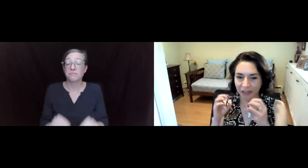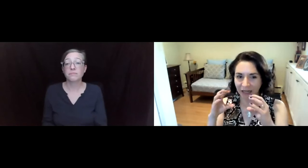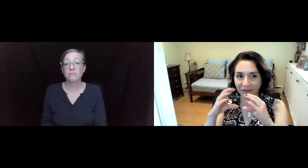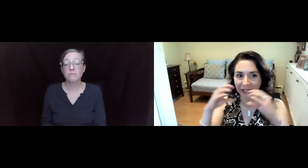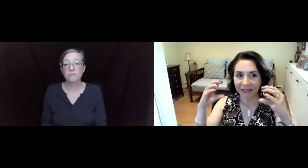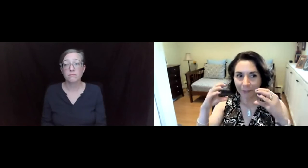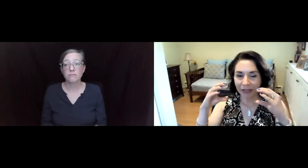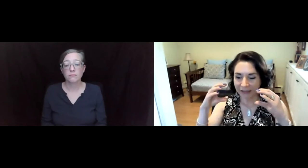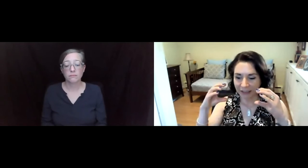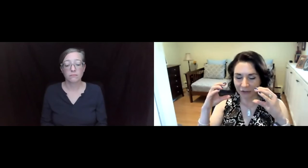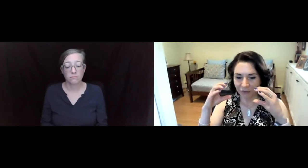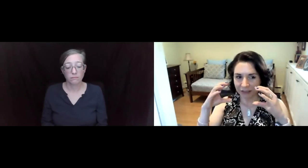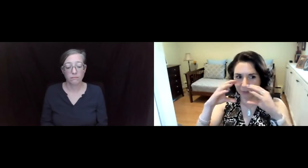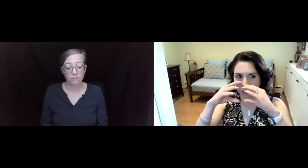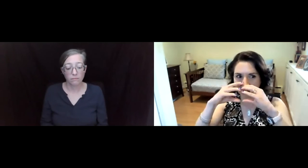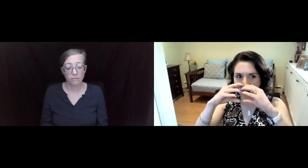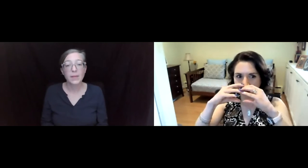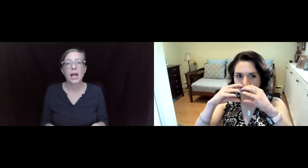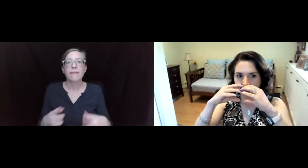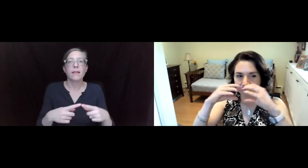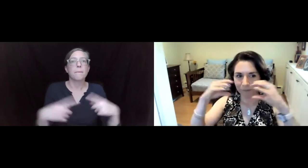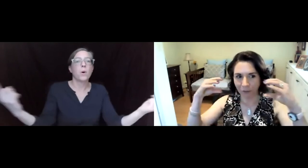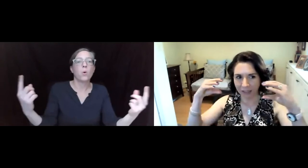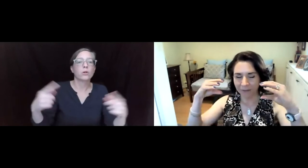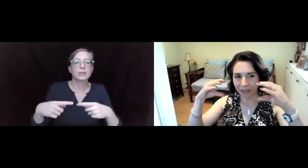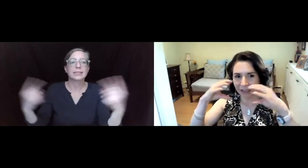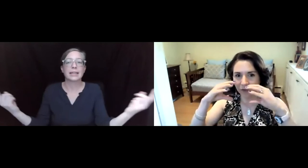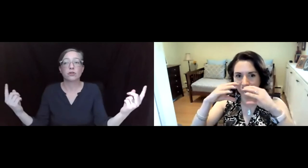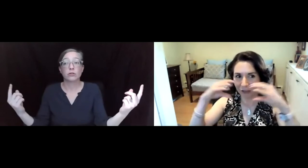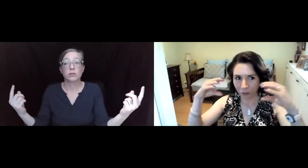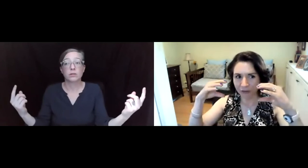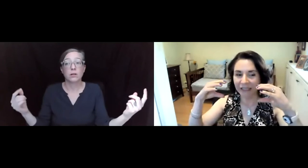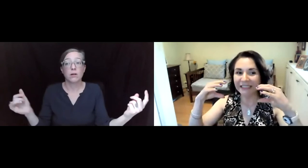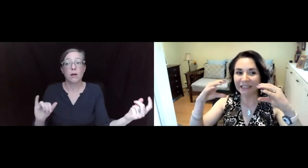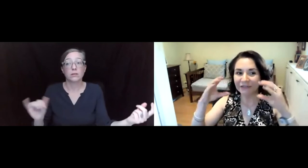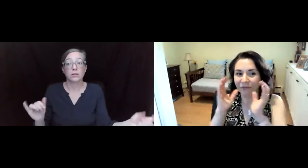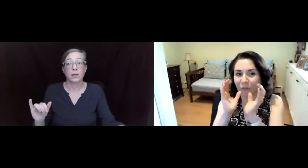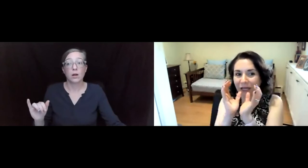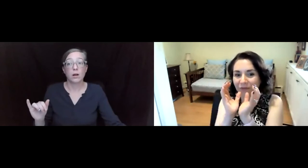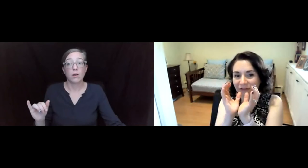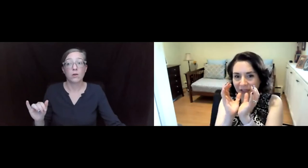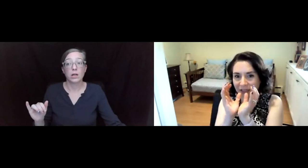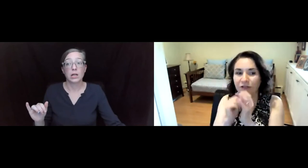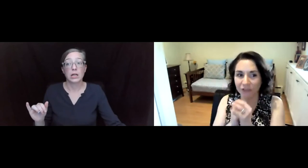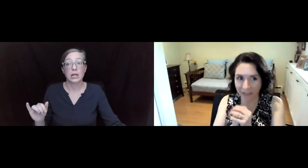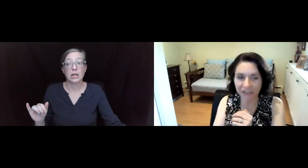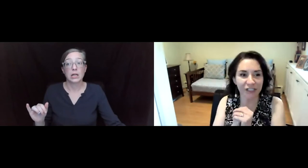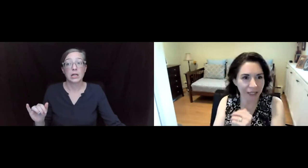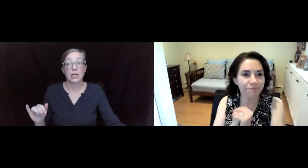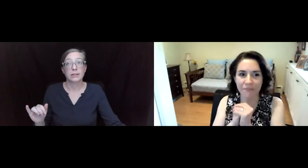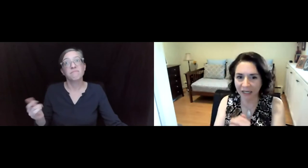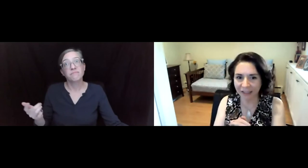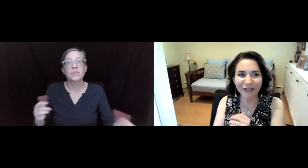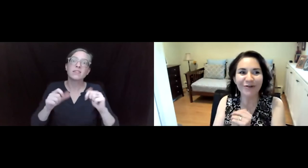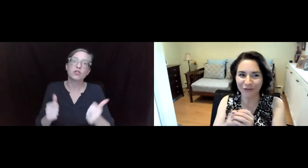electrophoresis will have, the polarization, for example, of a prolate particle or a rod is different from that of a spherical. So yes,